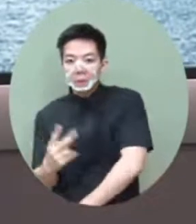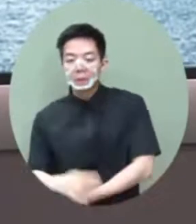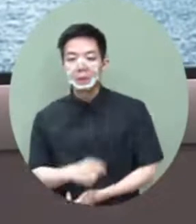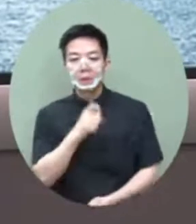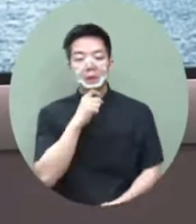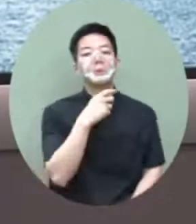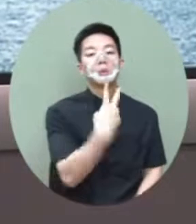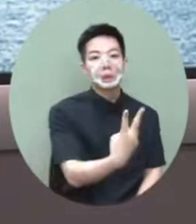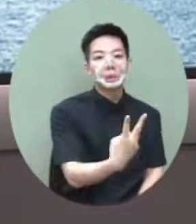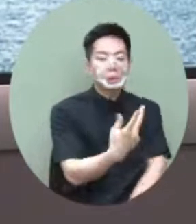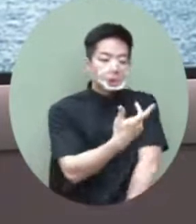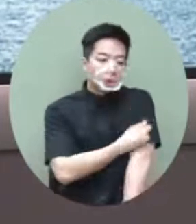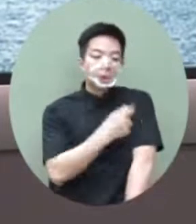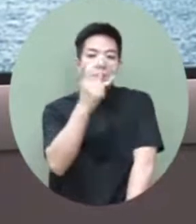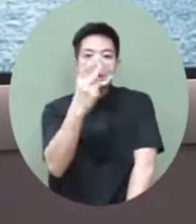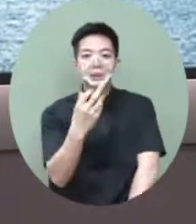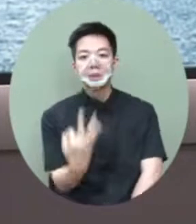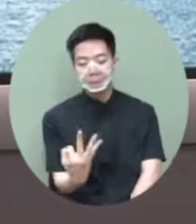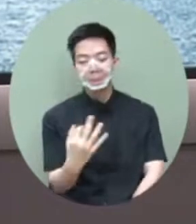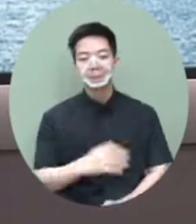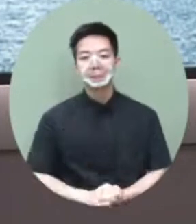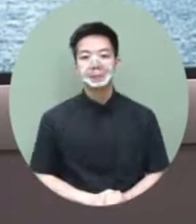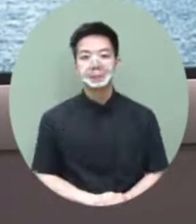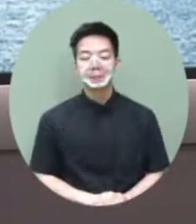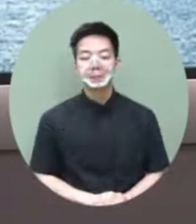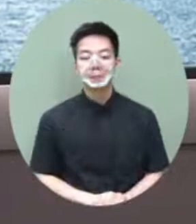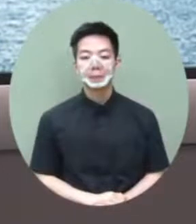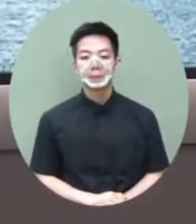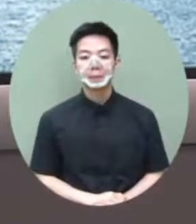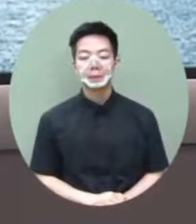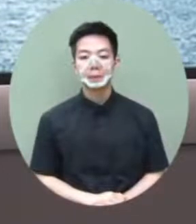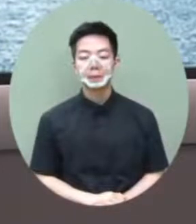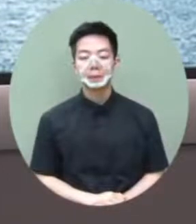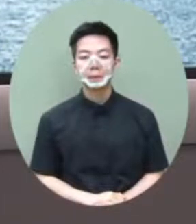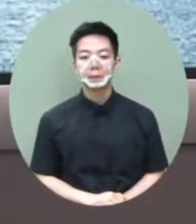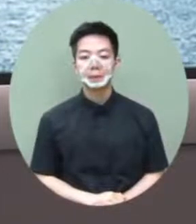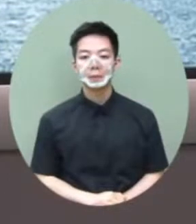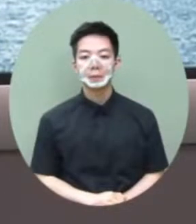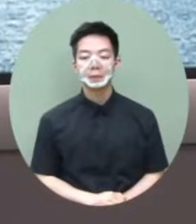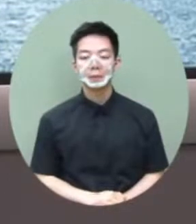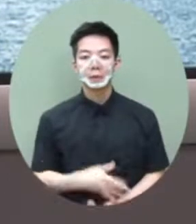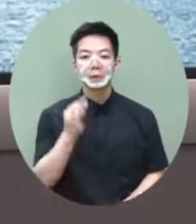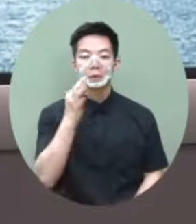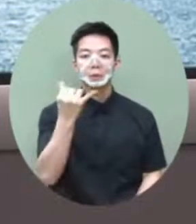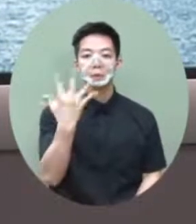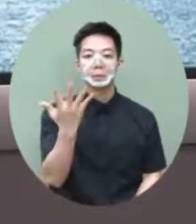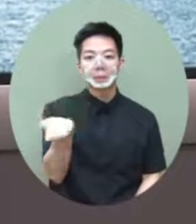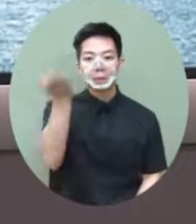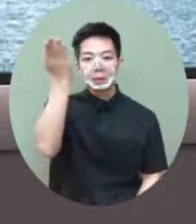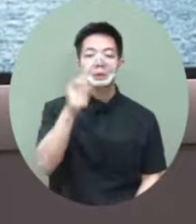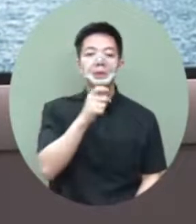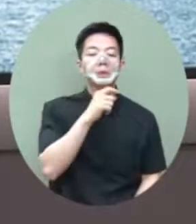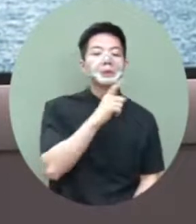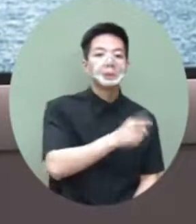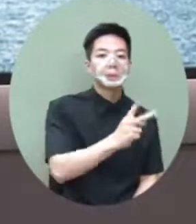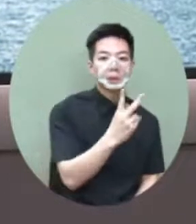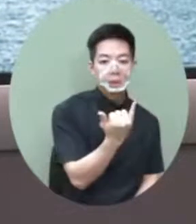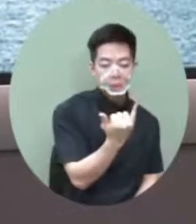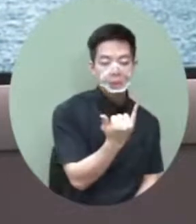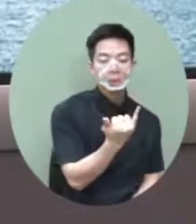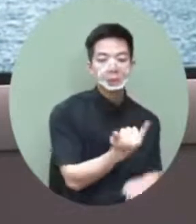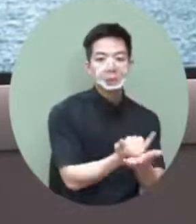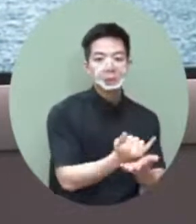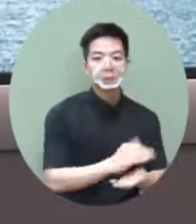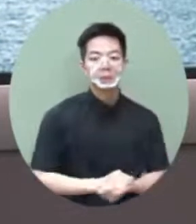49 received one jab, 31 received two jabs, and two patients received three jabs. For elderly above the age of